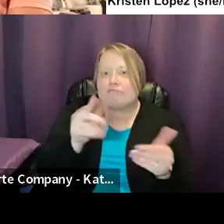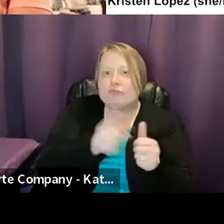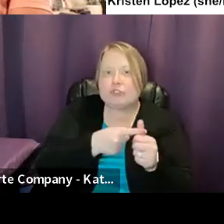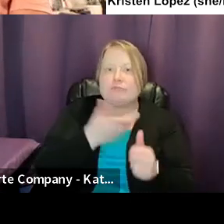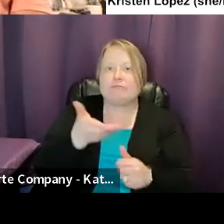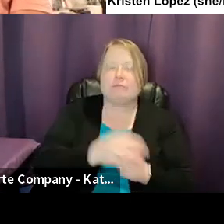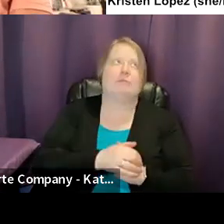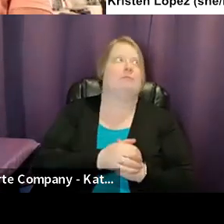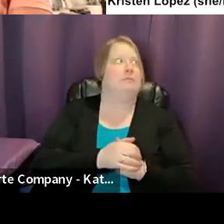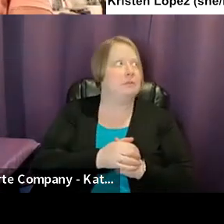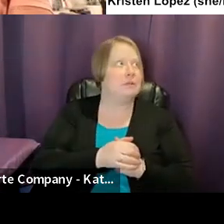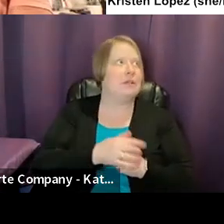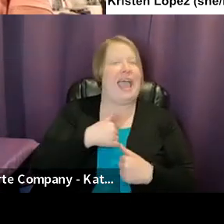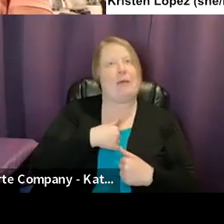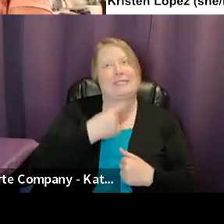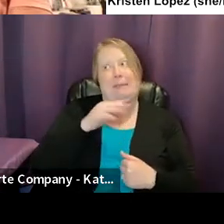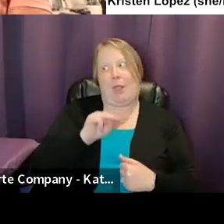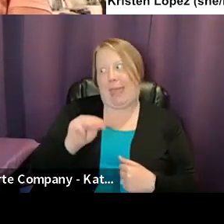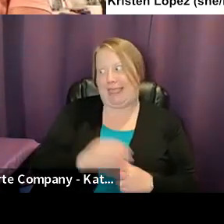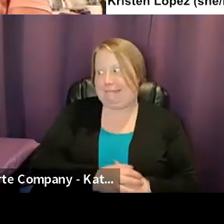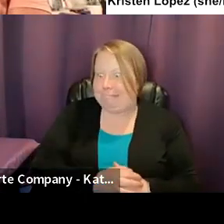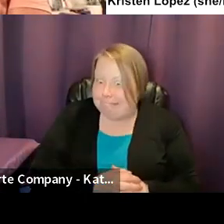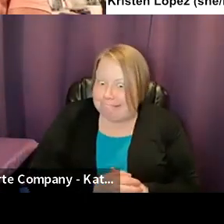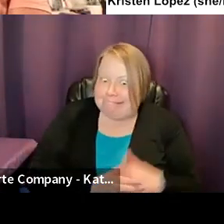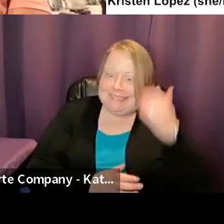Oh, geez, because I was going to say Marley Matlin.